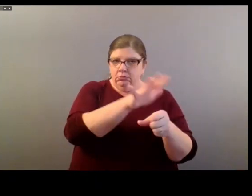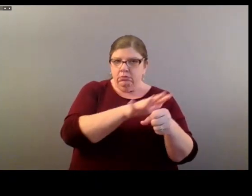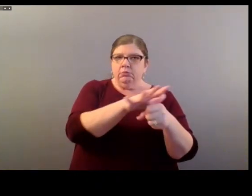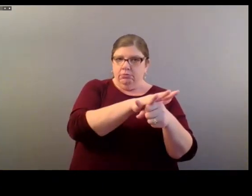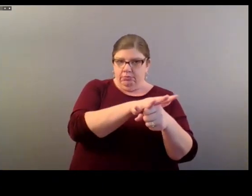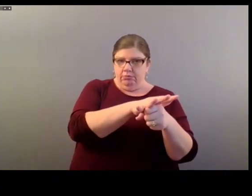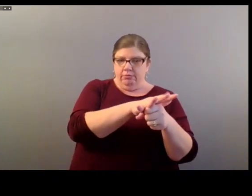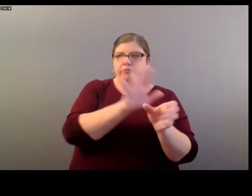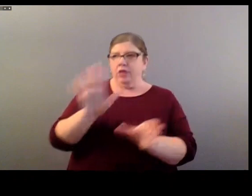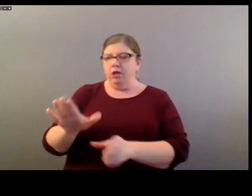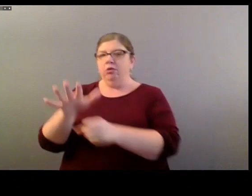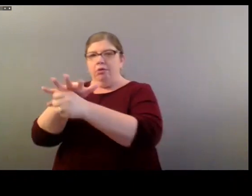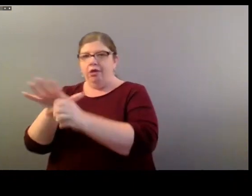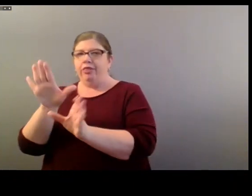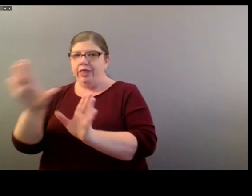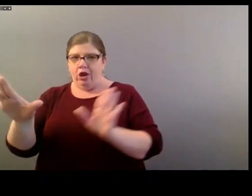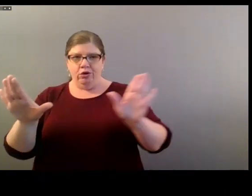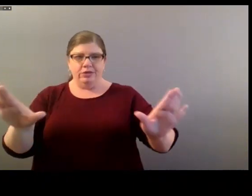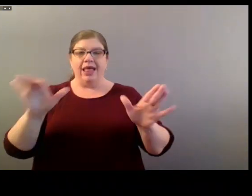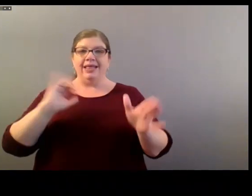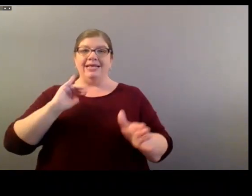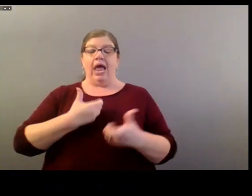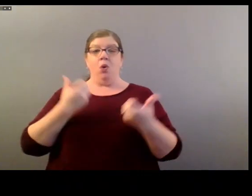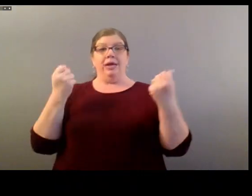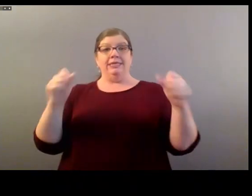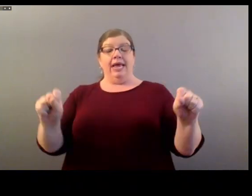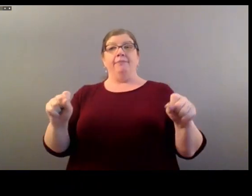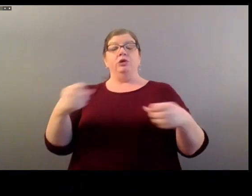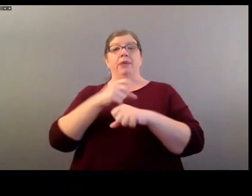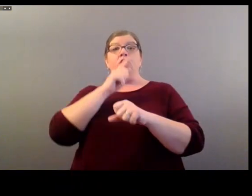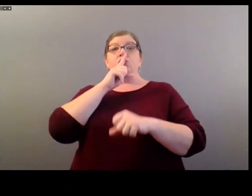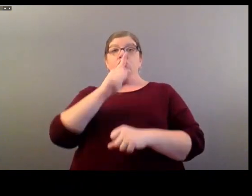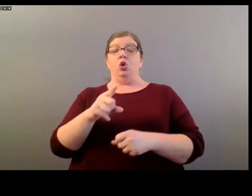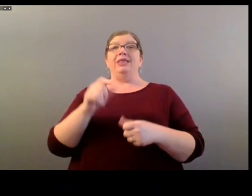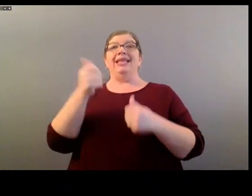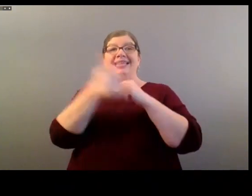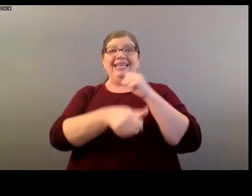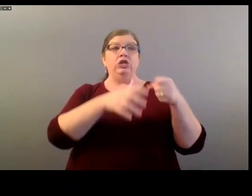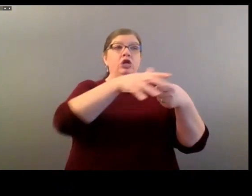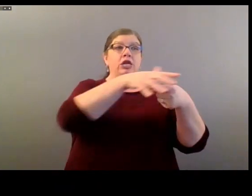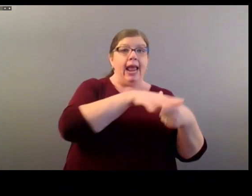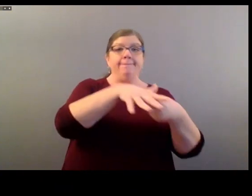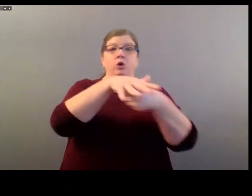is our attempt to ensure that neighborhoods are served.